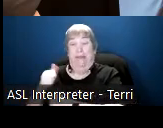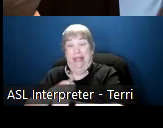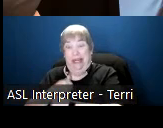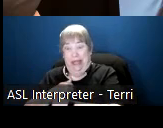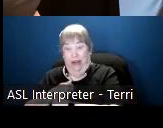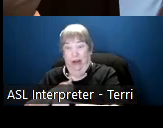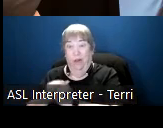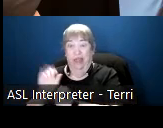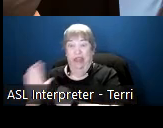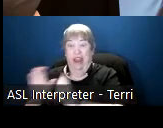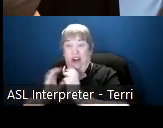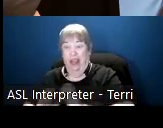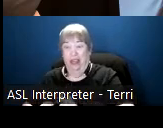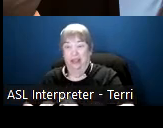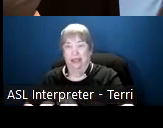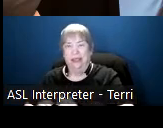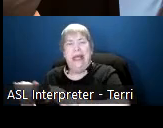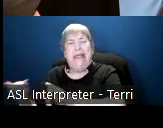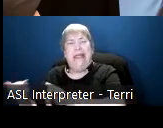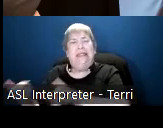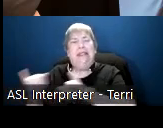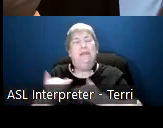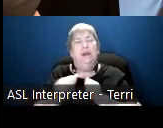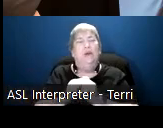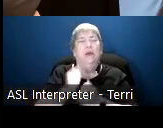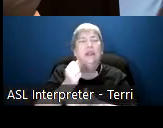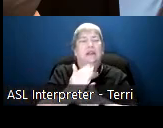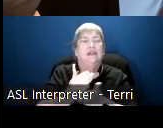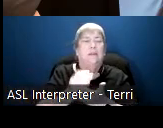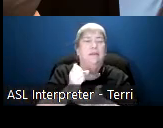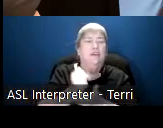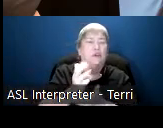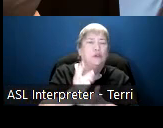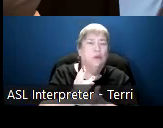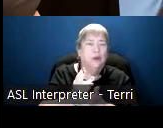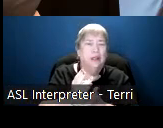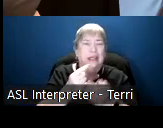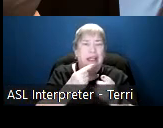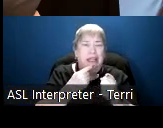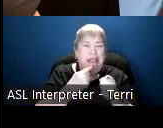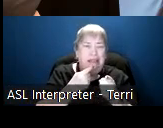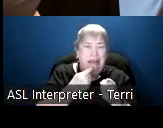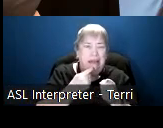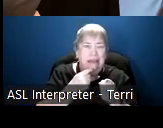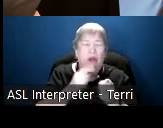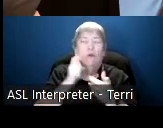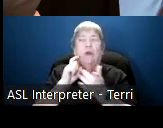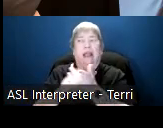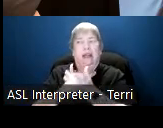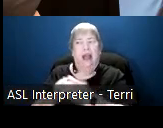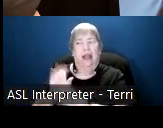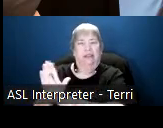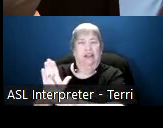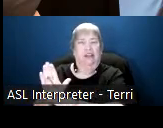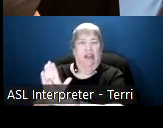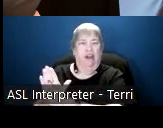to social work, you'll see they also talk about recognizing the interests of the client and empowering the